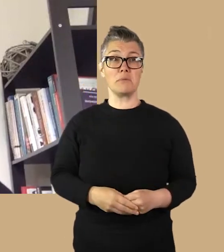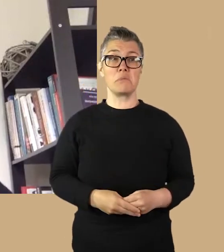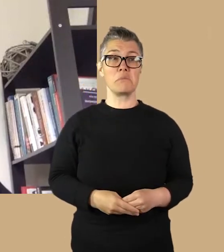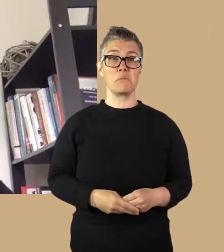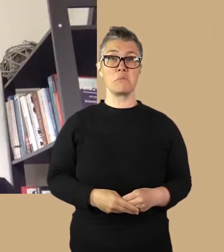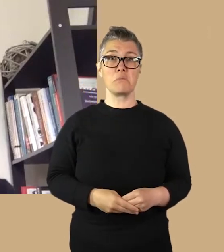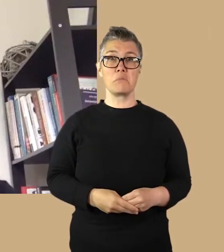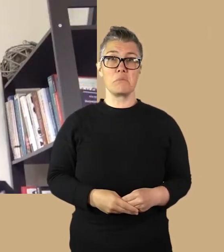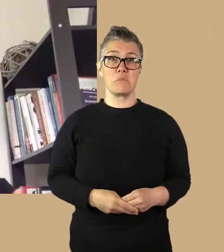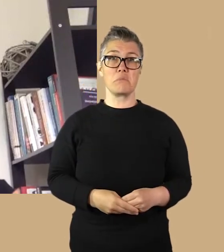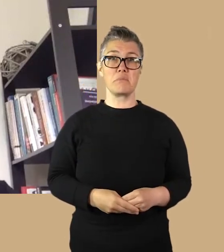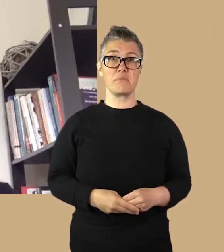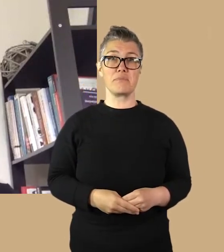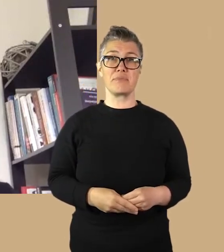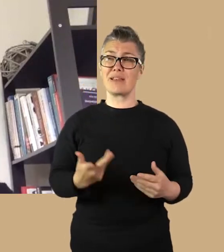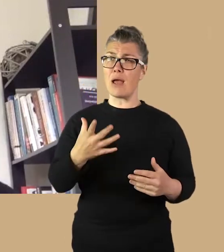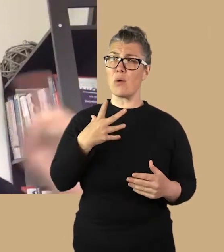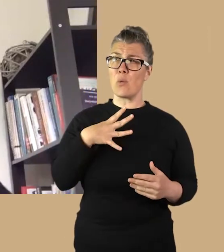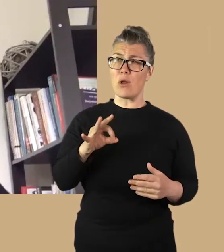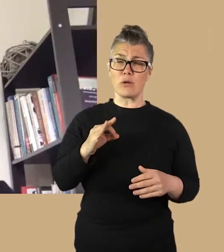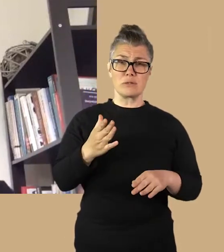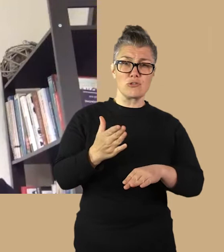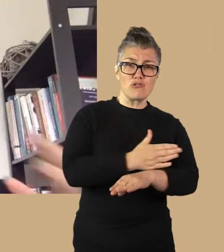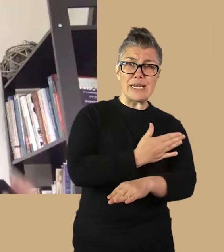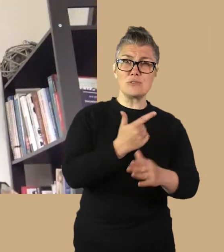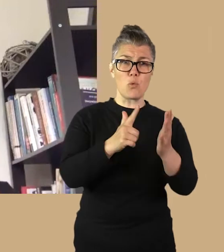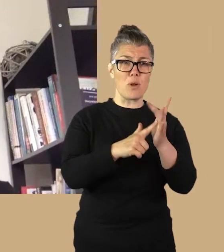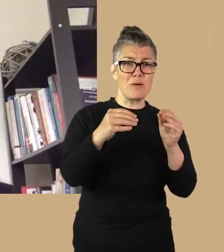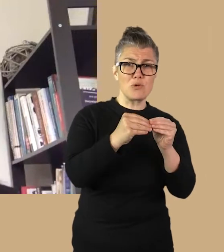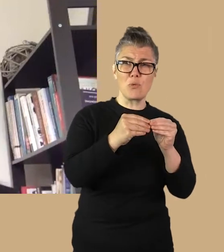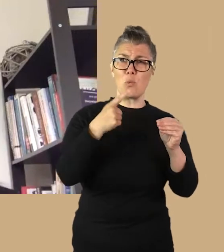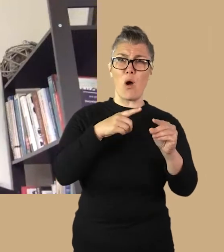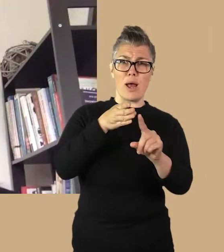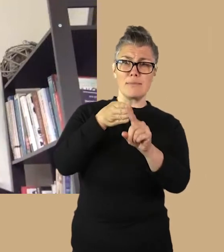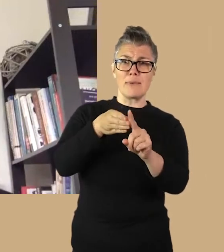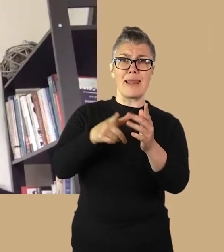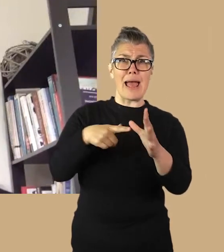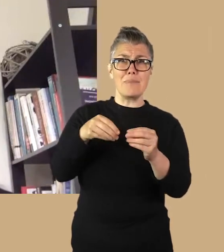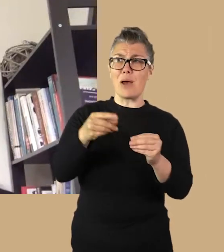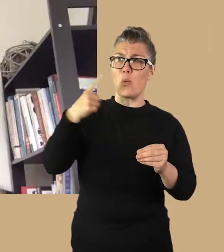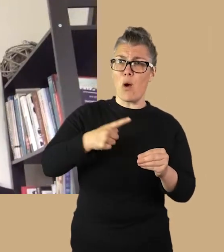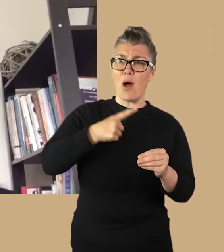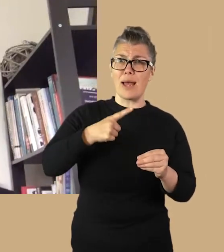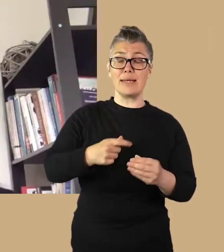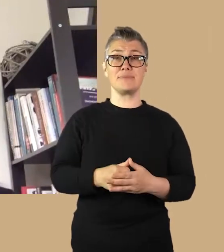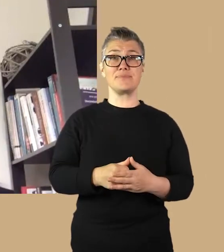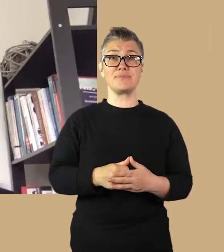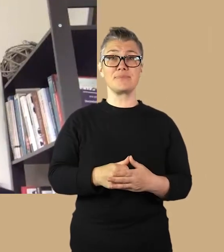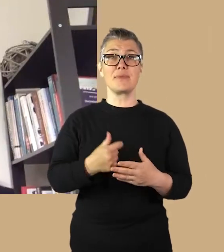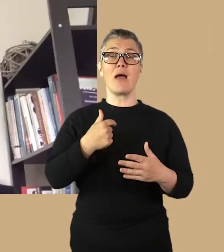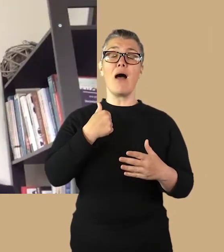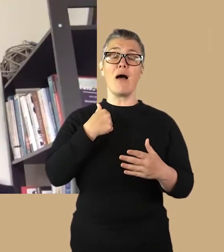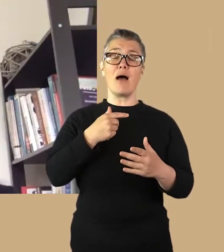was never really justified. Why not Greens? Why not Liberals? Why Labour? And I mean, I'm sorry, I'm just fixating on that example